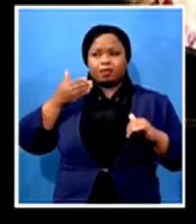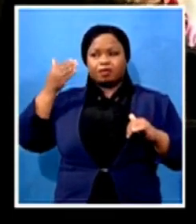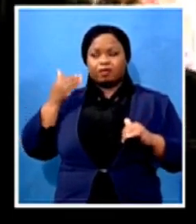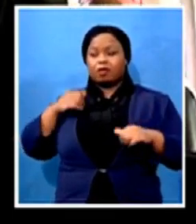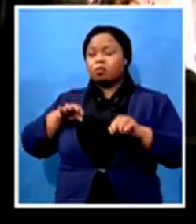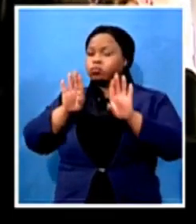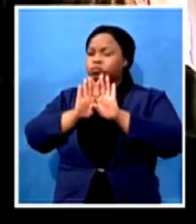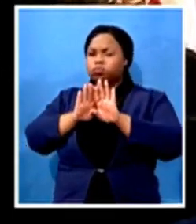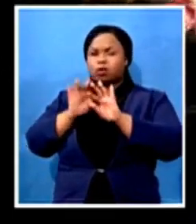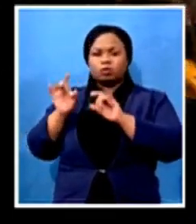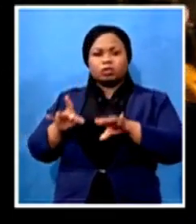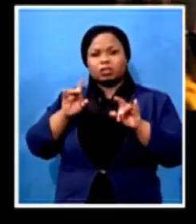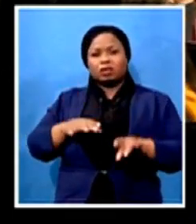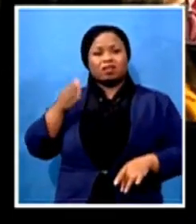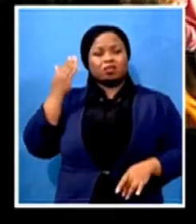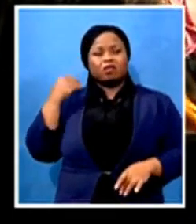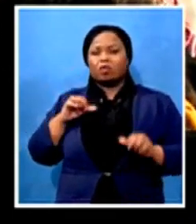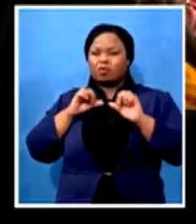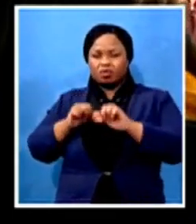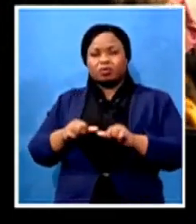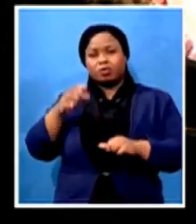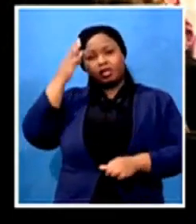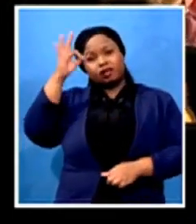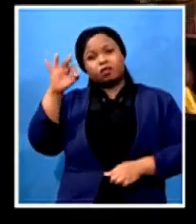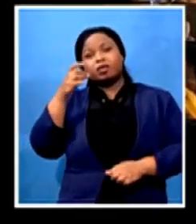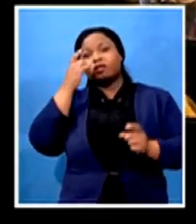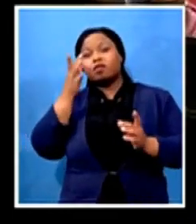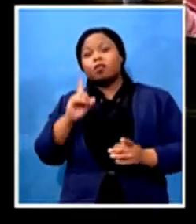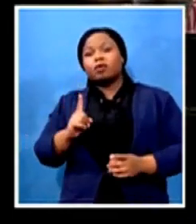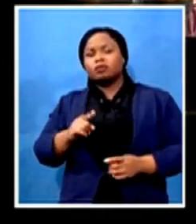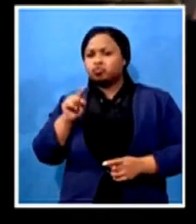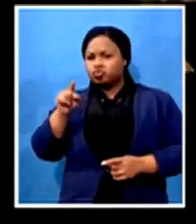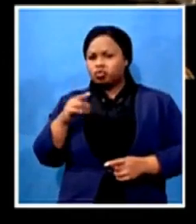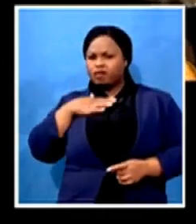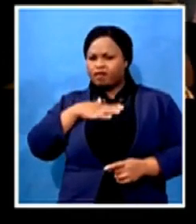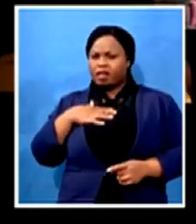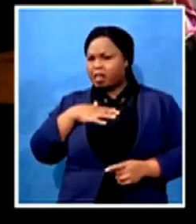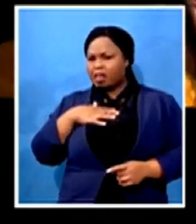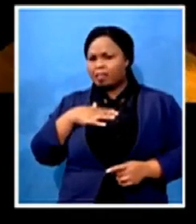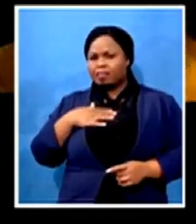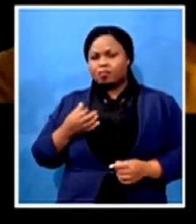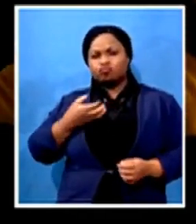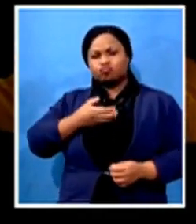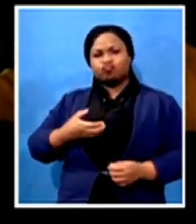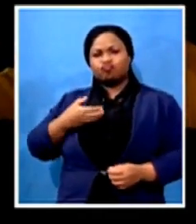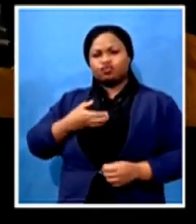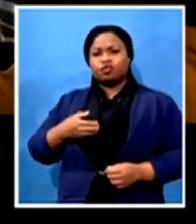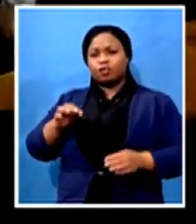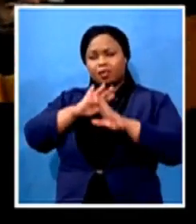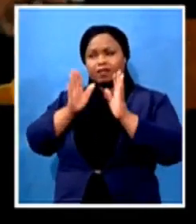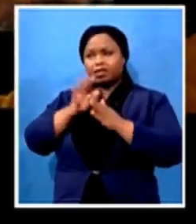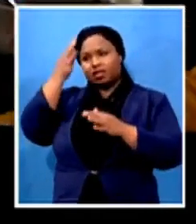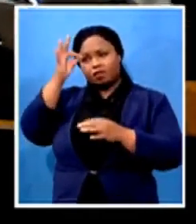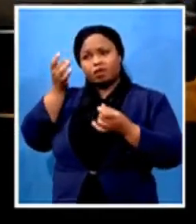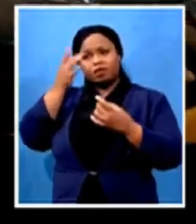What is government saying to you? Do you get a sense that you feel comforted by what they are saying now? Not at all, because I remember